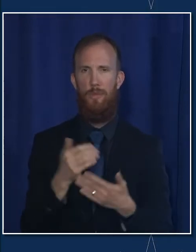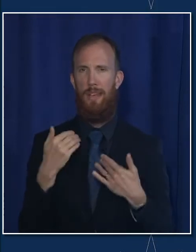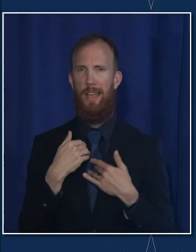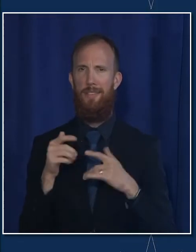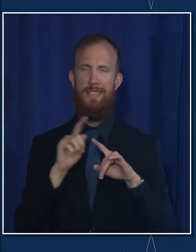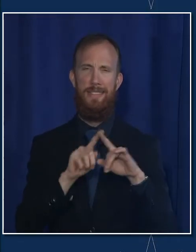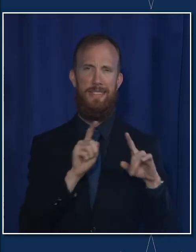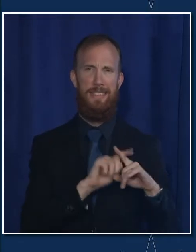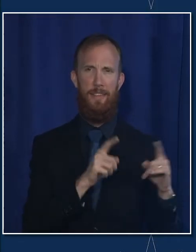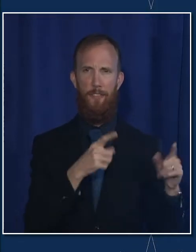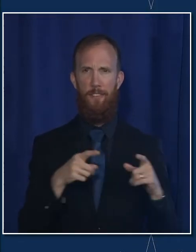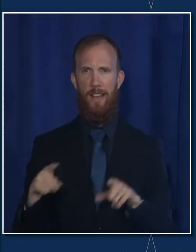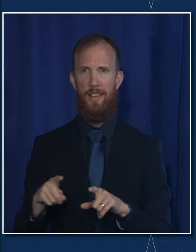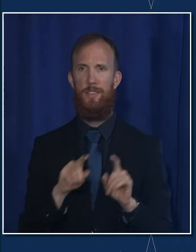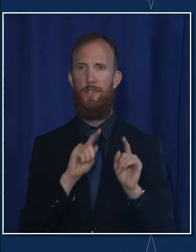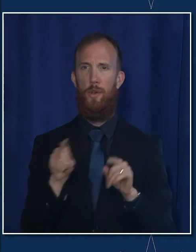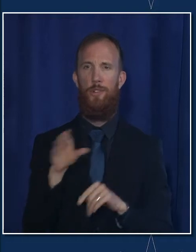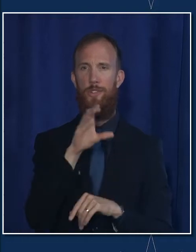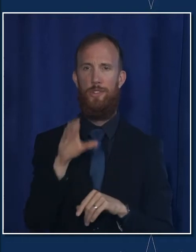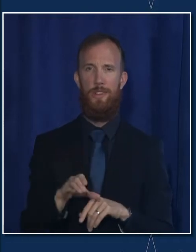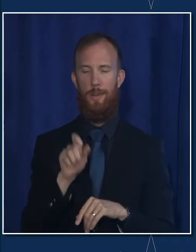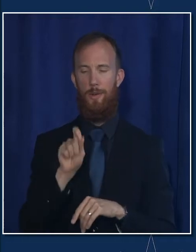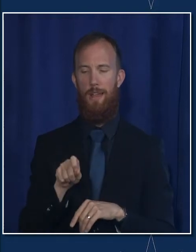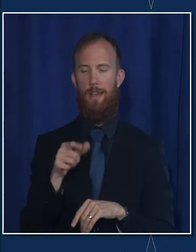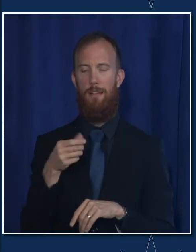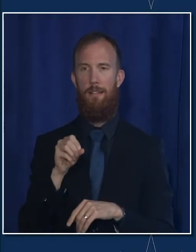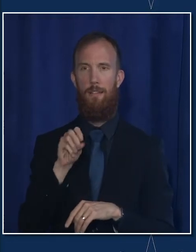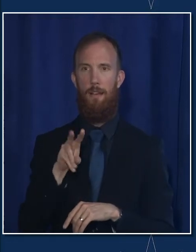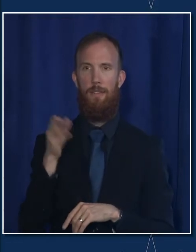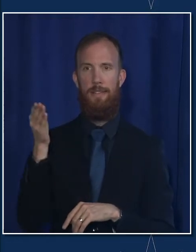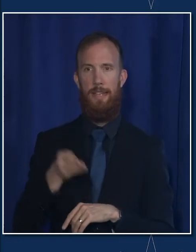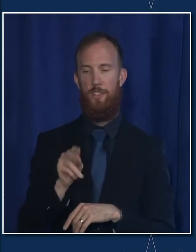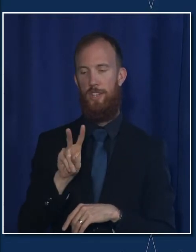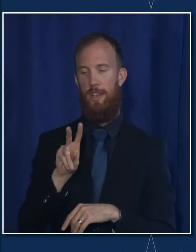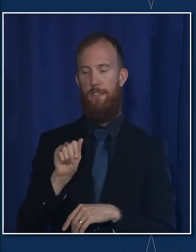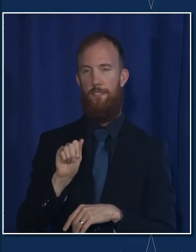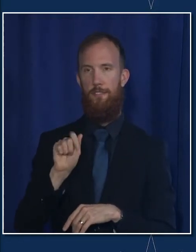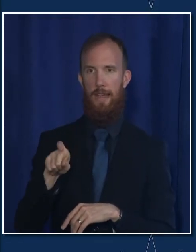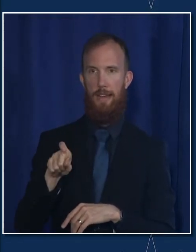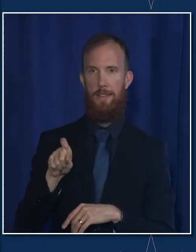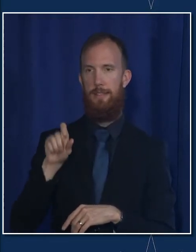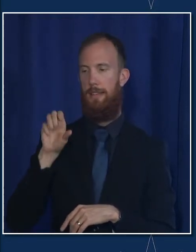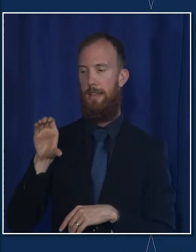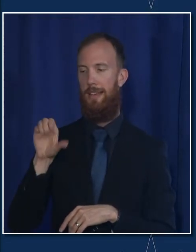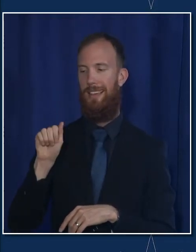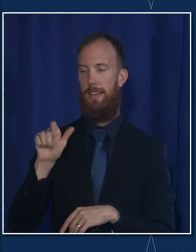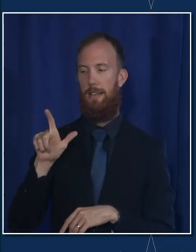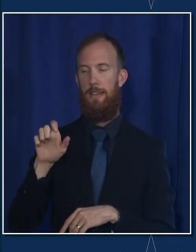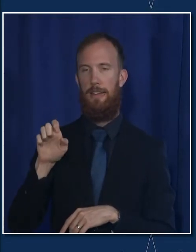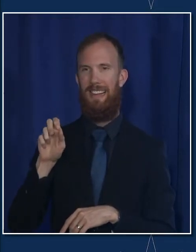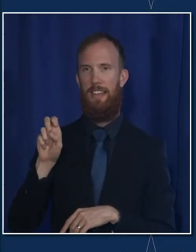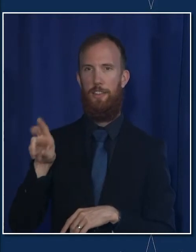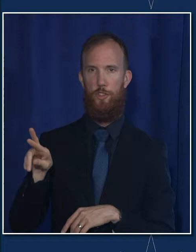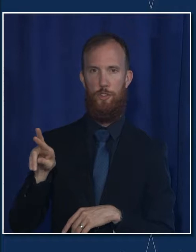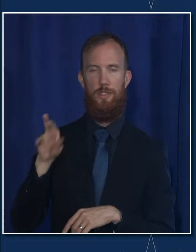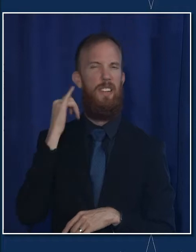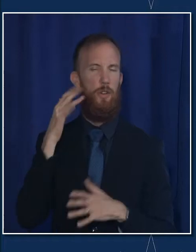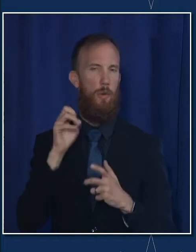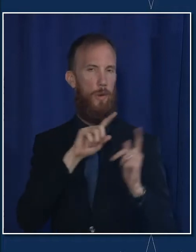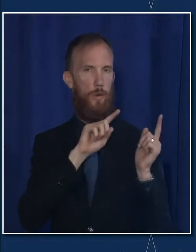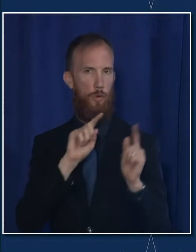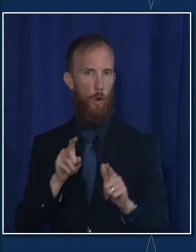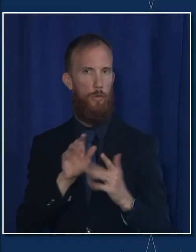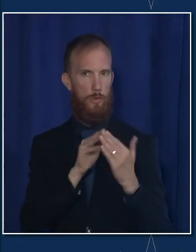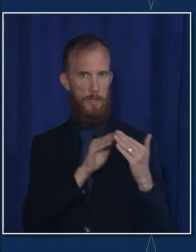on chicago.gov/vax calendar. So I encourage you to go there if you are interested in getting vaccinated at a community event.